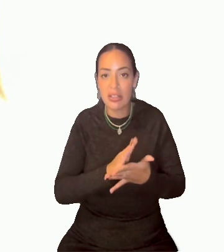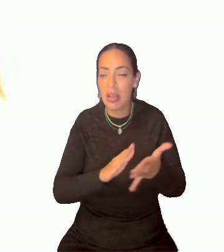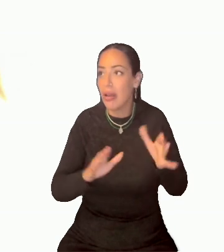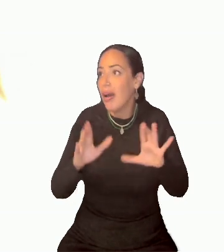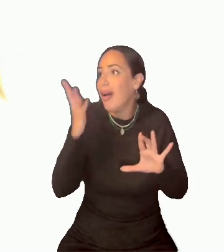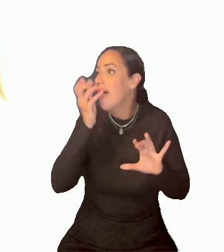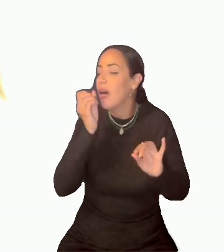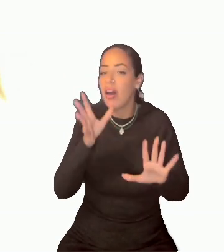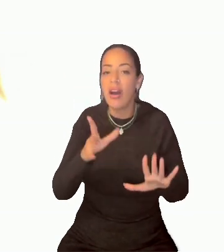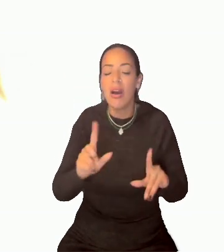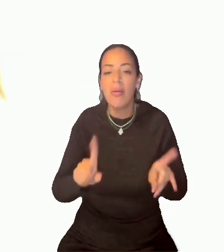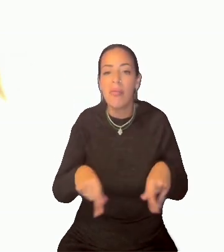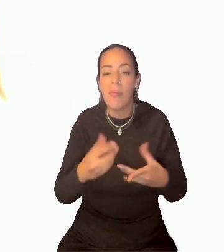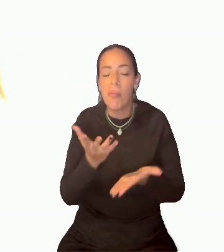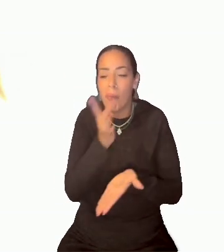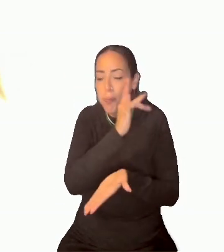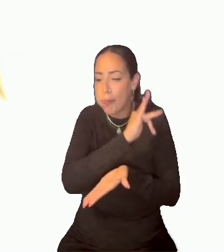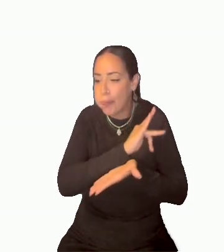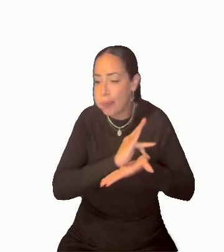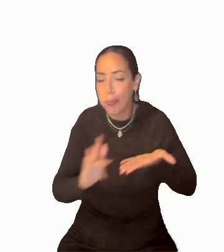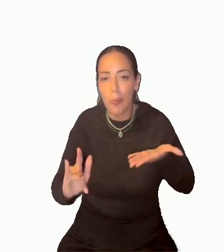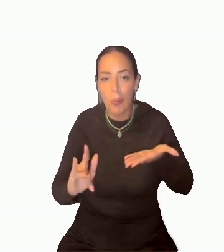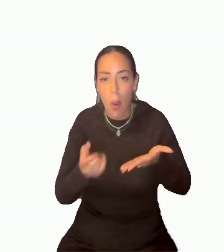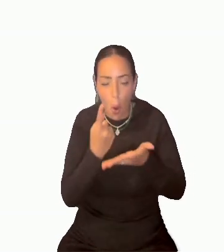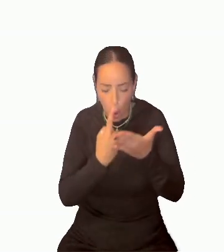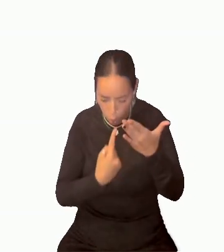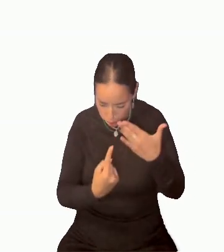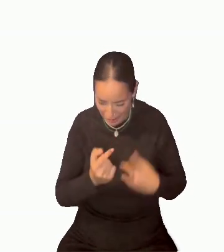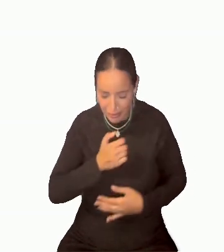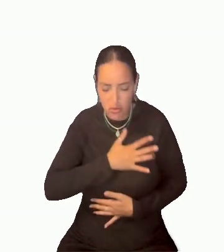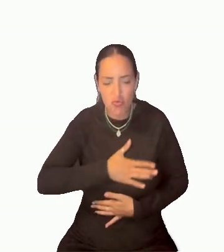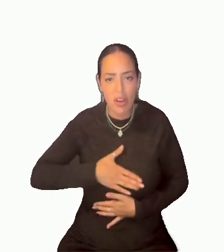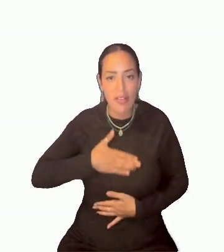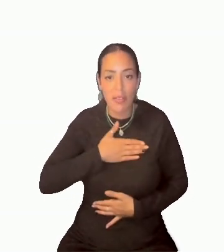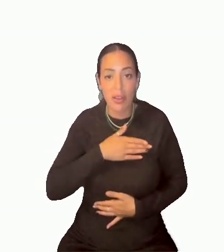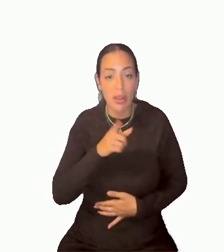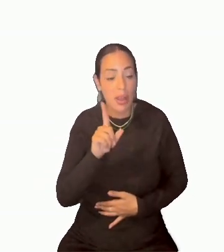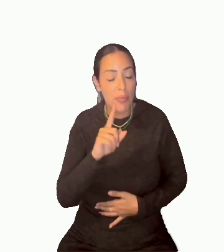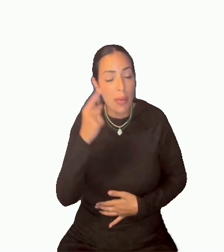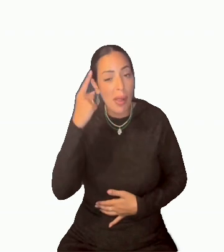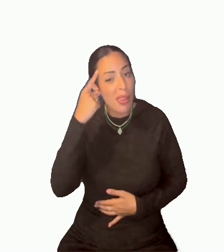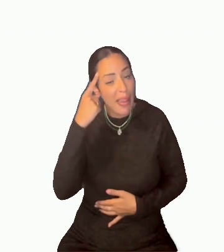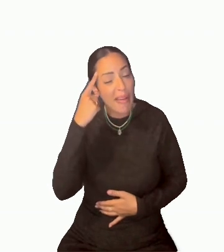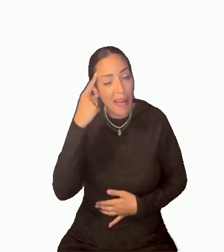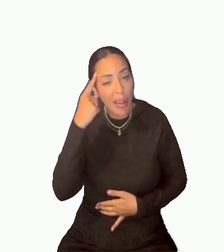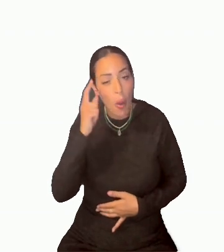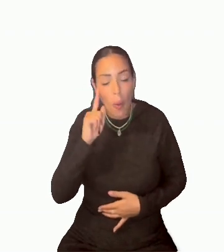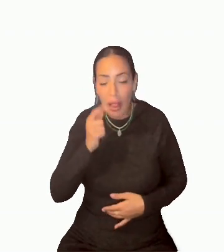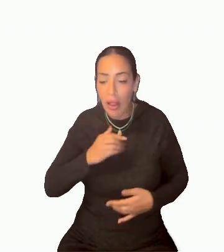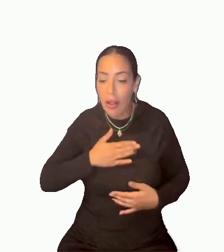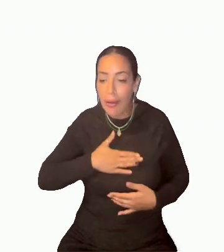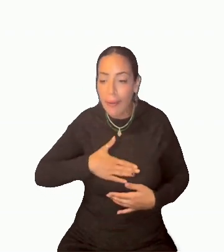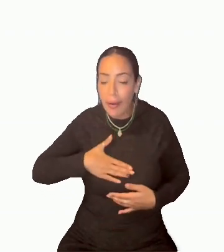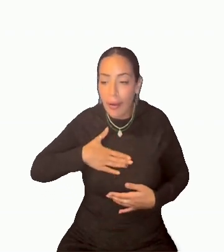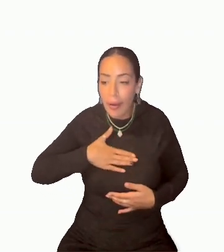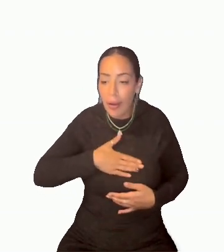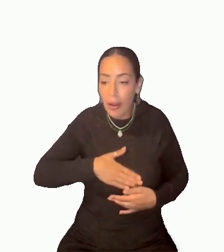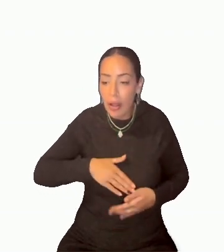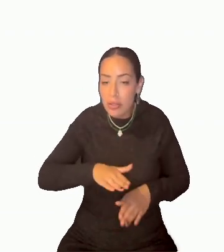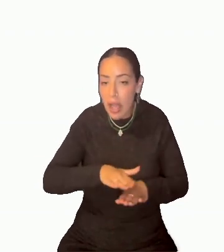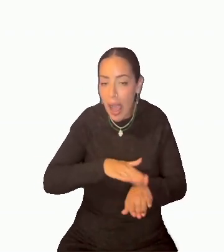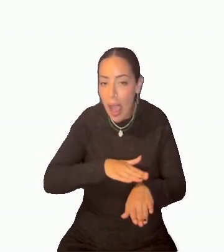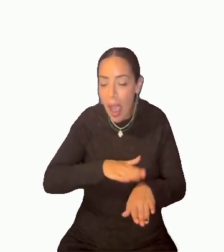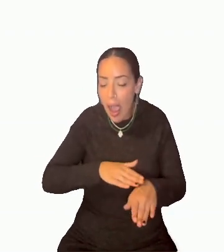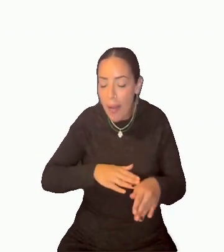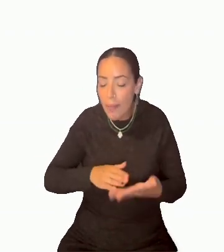or colour in the life of those who are bereaved. People think that grief slowly gets smaller with time, as though healing from grief means that